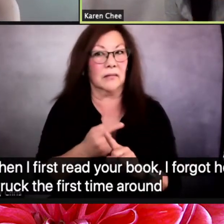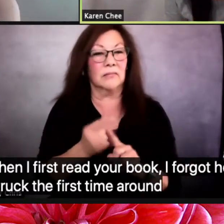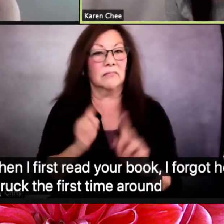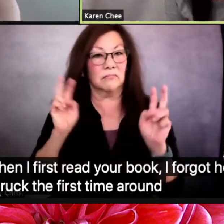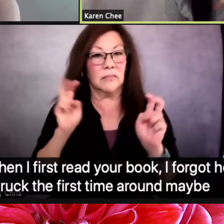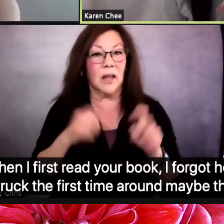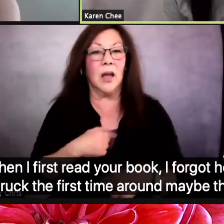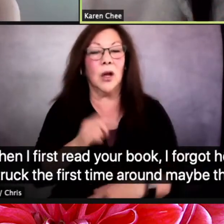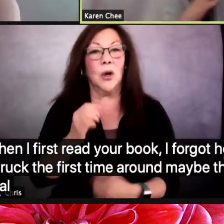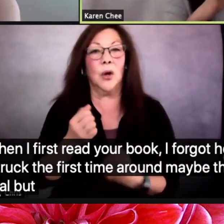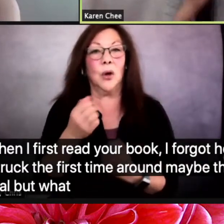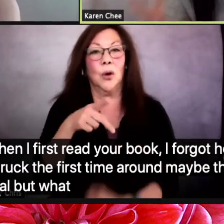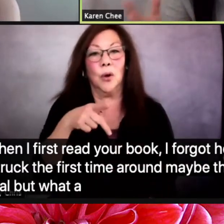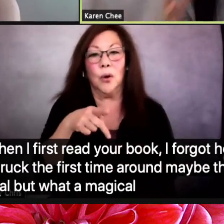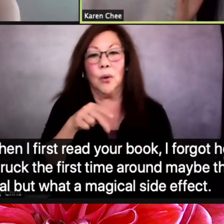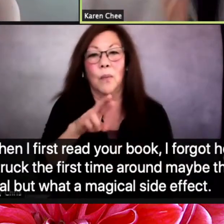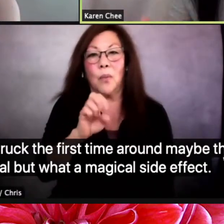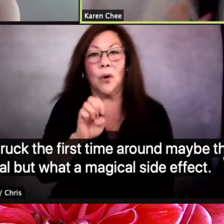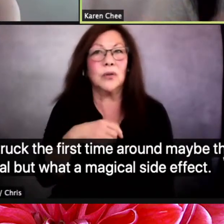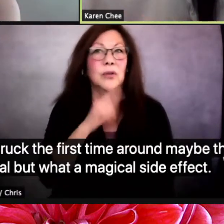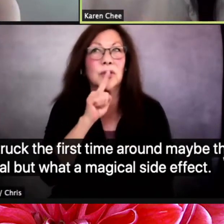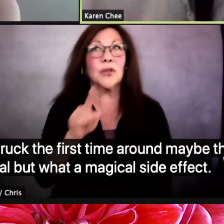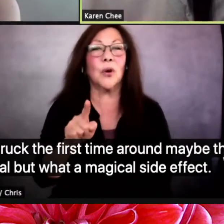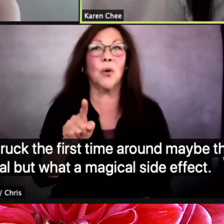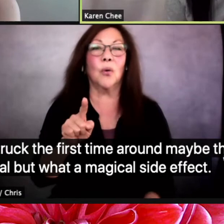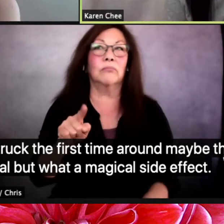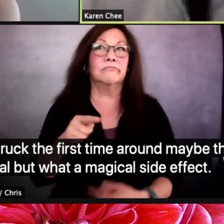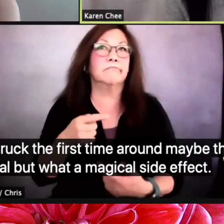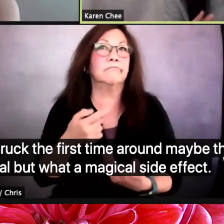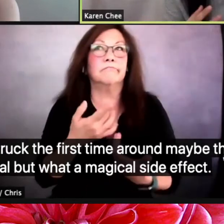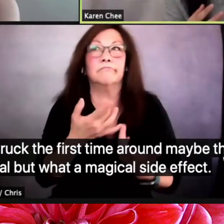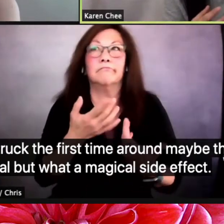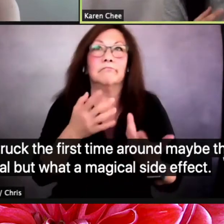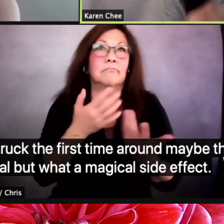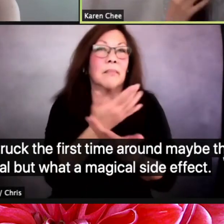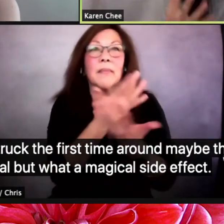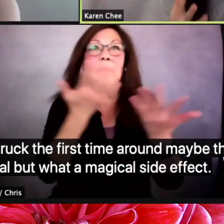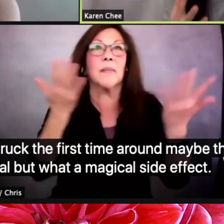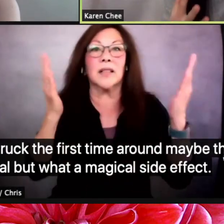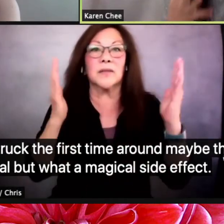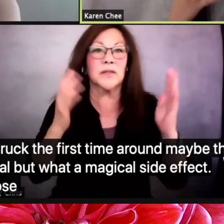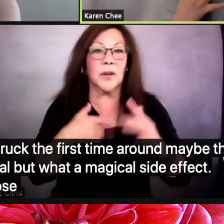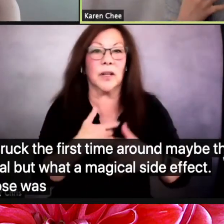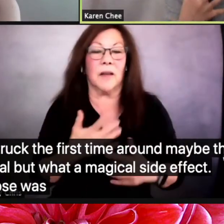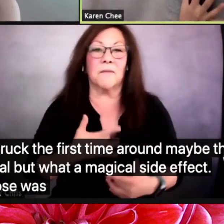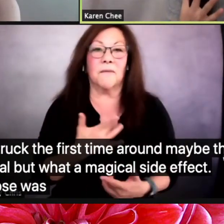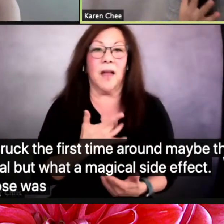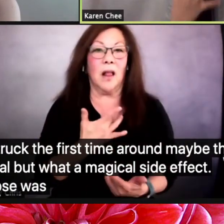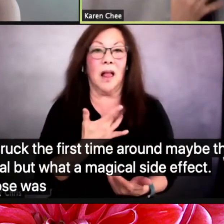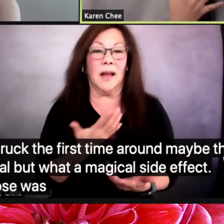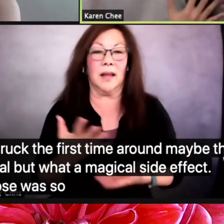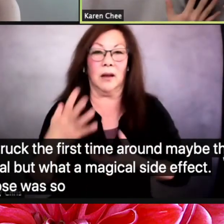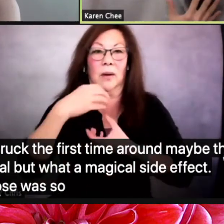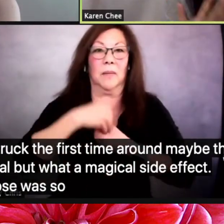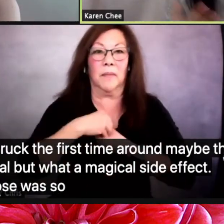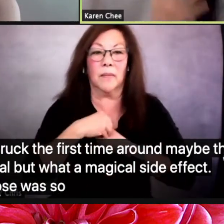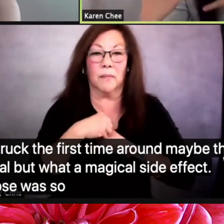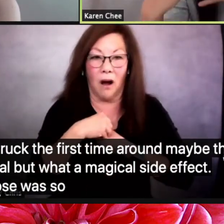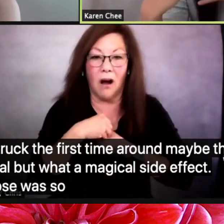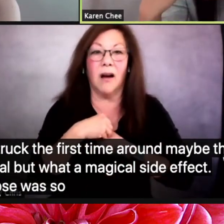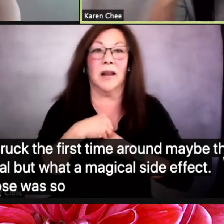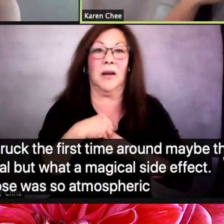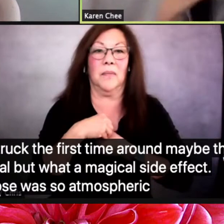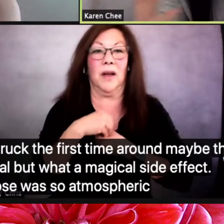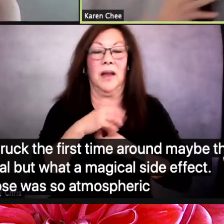was so atmospheric, I think, and in a way where it really felt like at times I was being bogged down by the